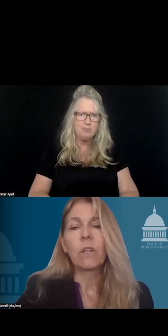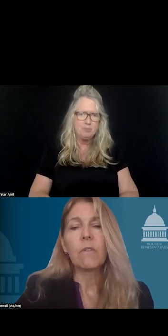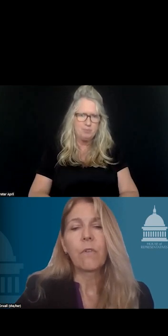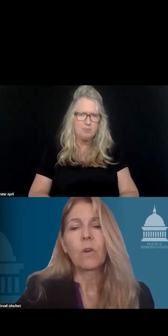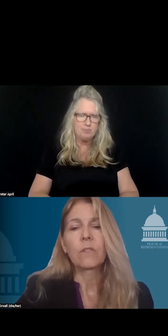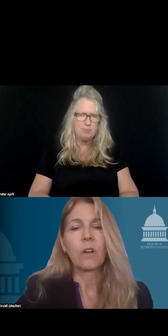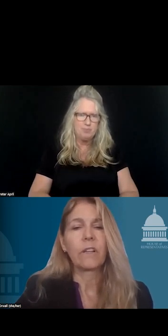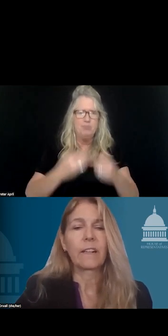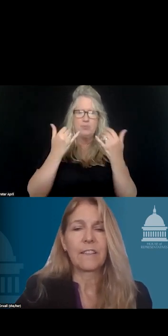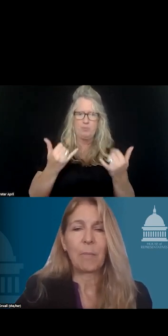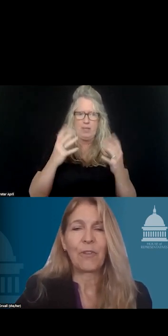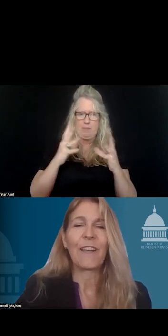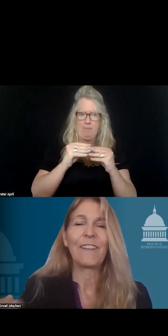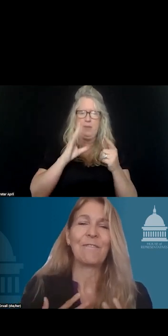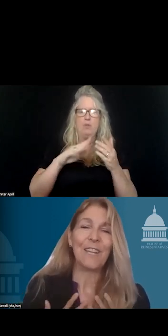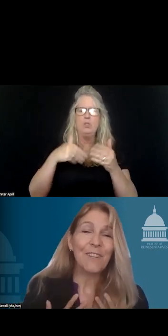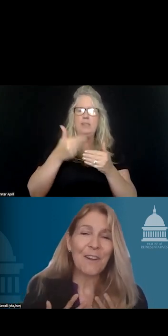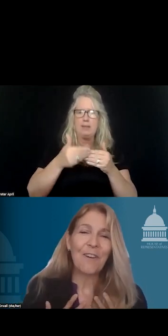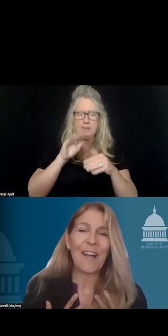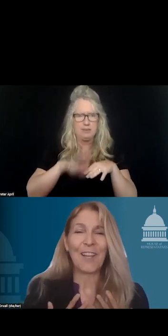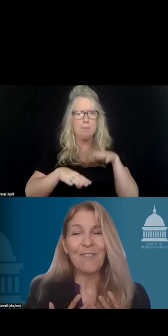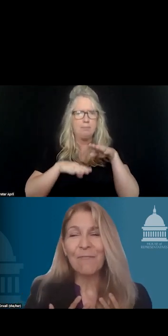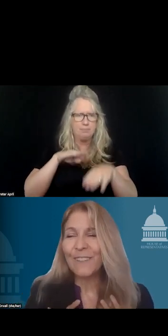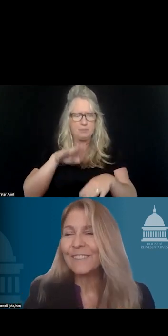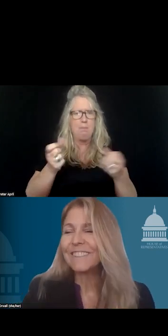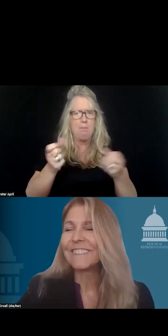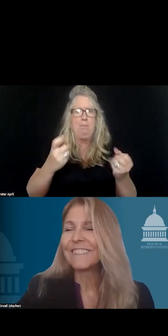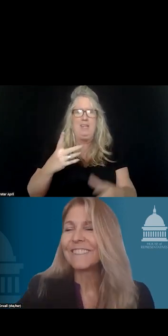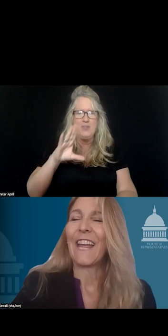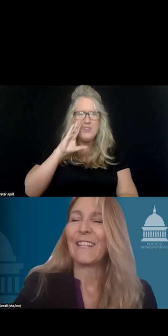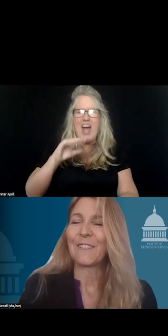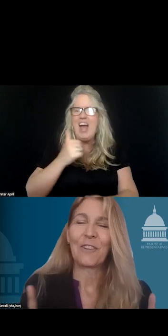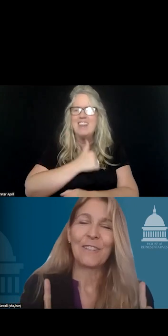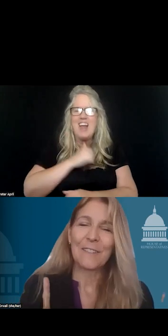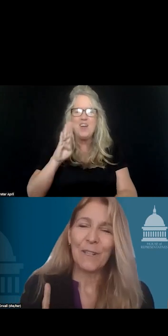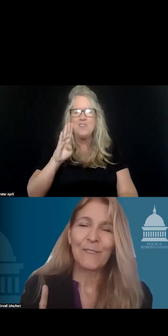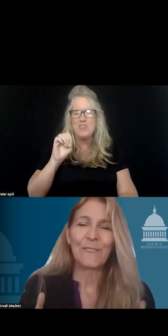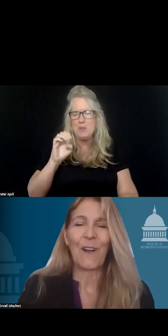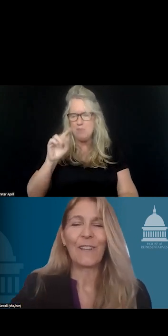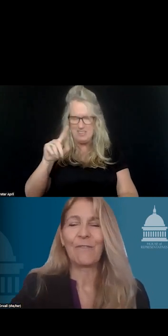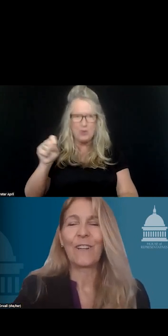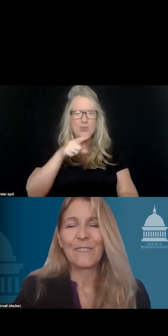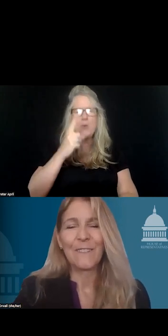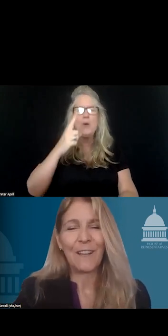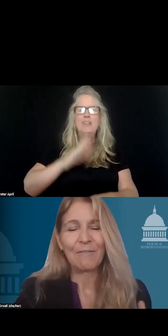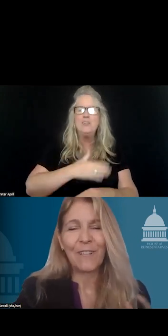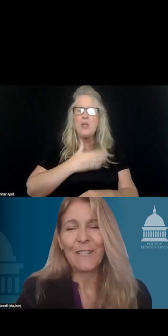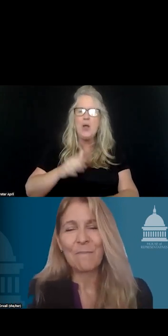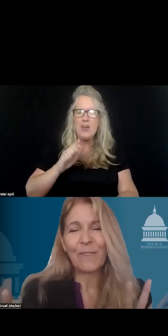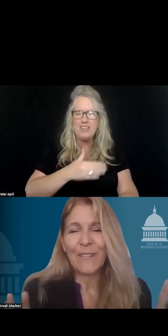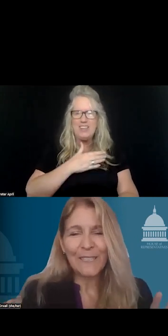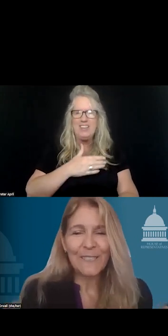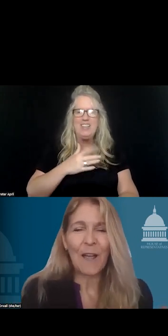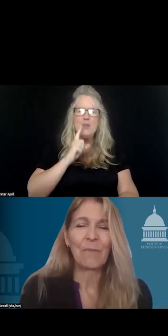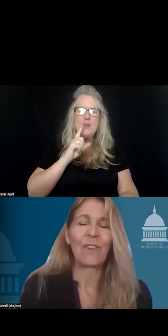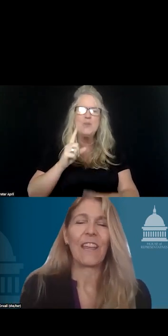session, we really focused on next steps. And many of you know, I love the Beatles. And so there is a Beatles song that really is